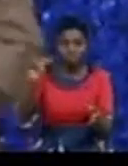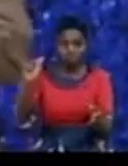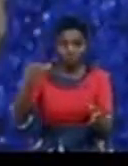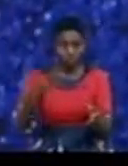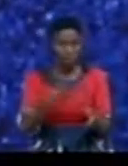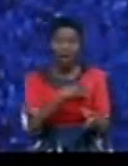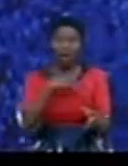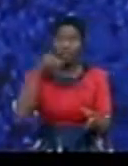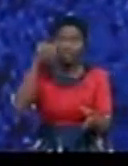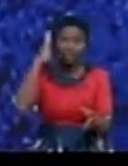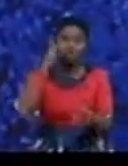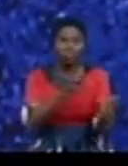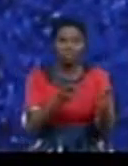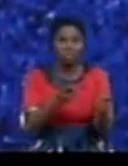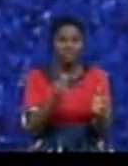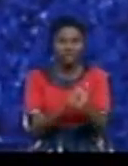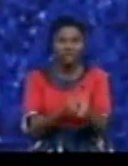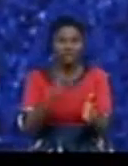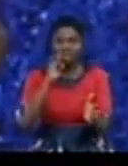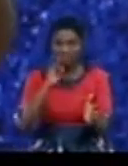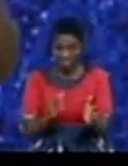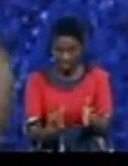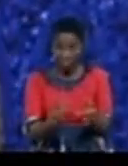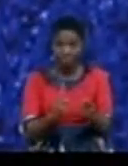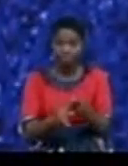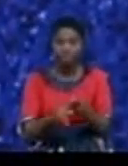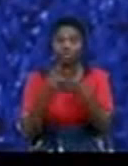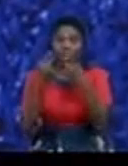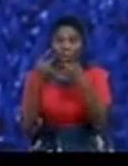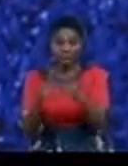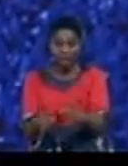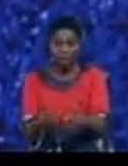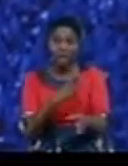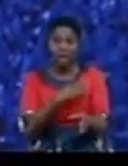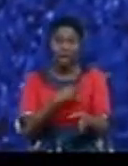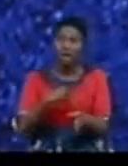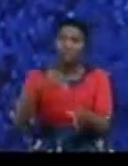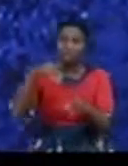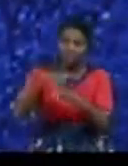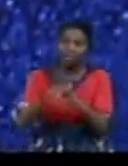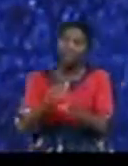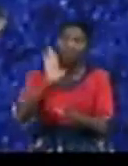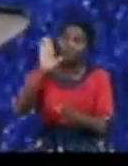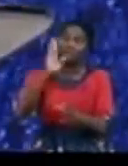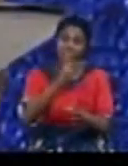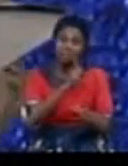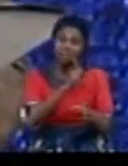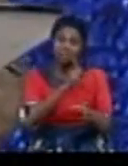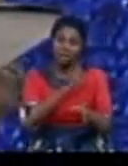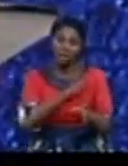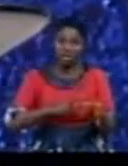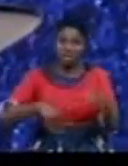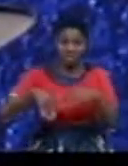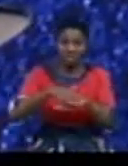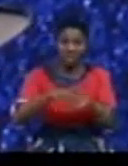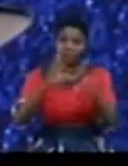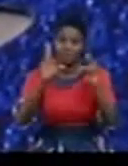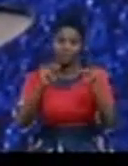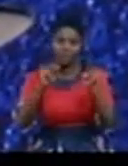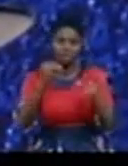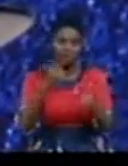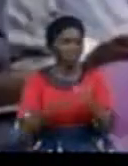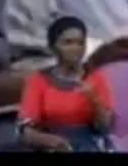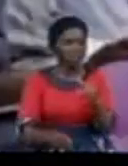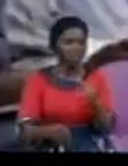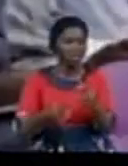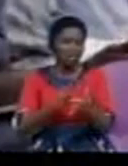to happen. And of his kingdom there shall be no end. Look at verse 34. Then said